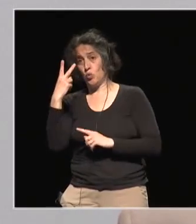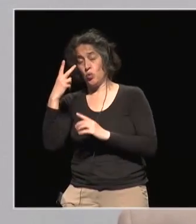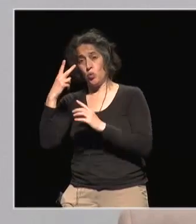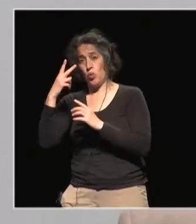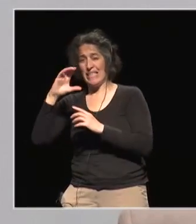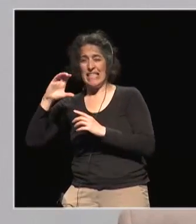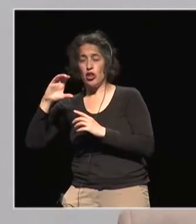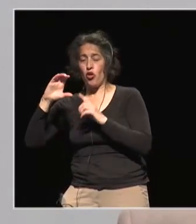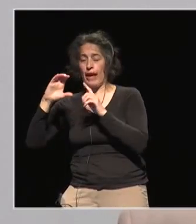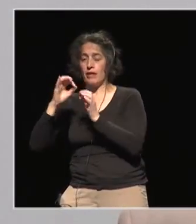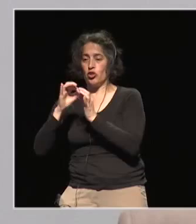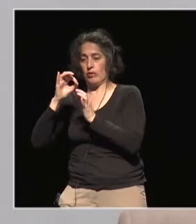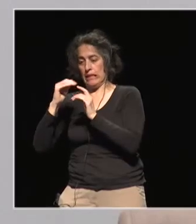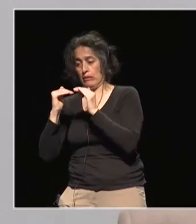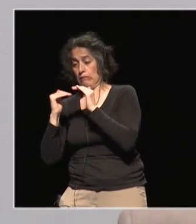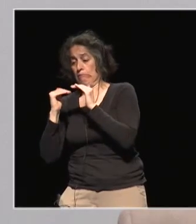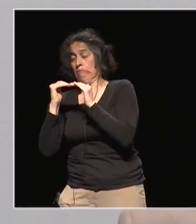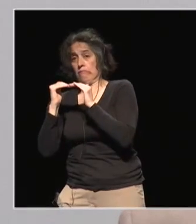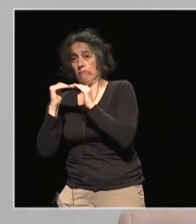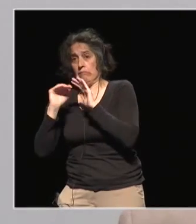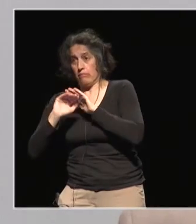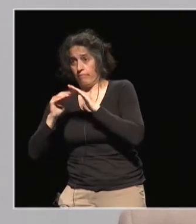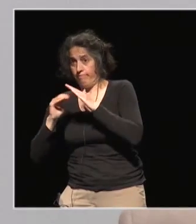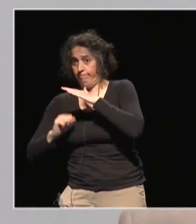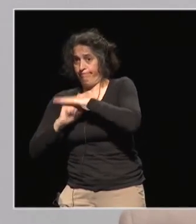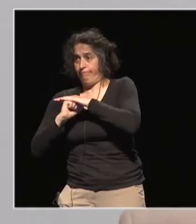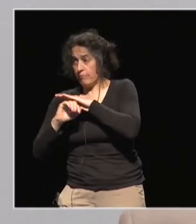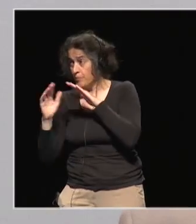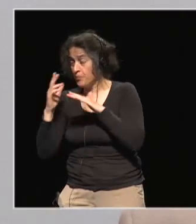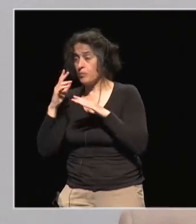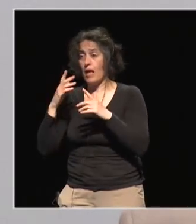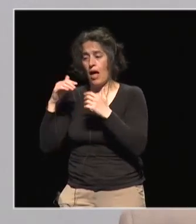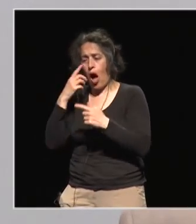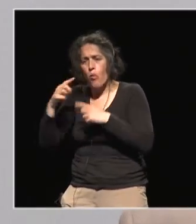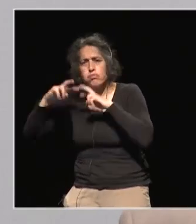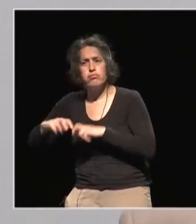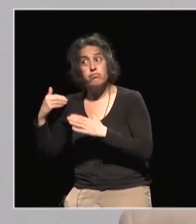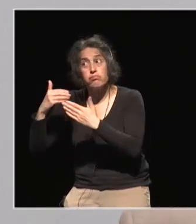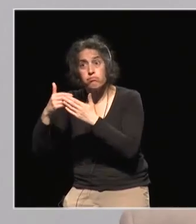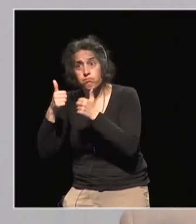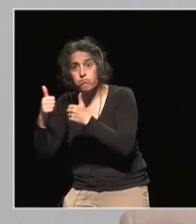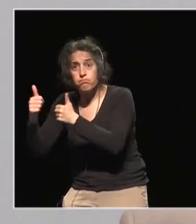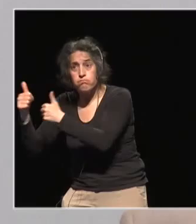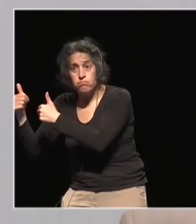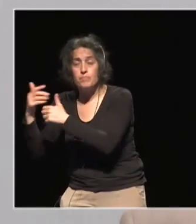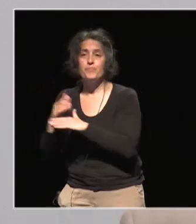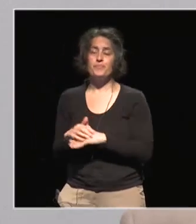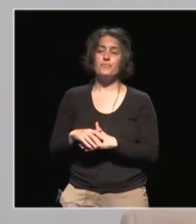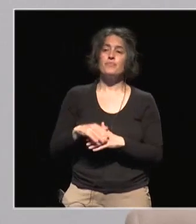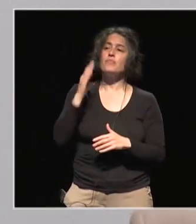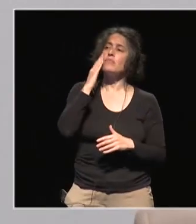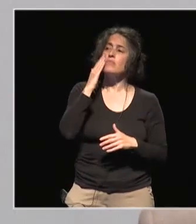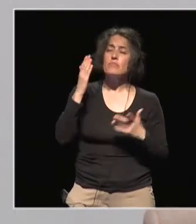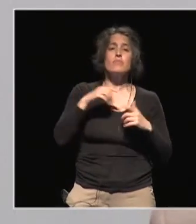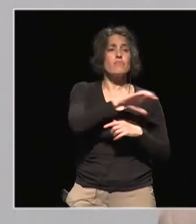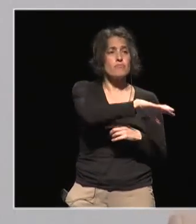third point I would like to underline is that we in the EU, we are committed to respect our